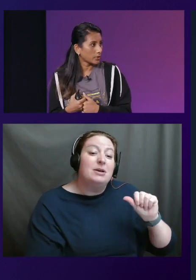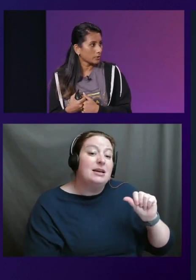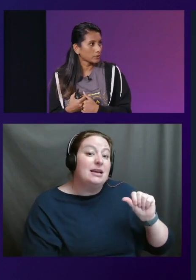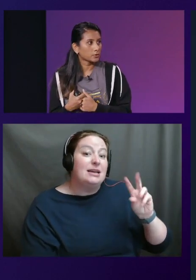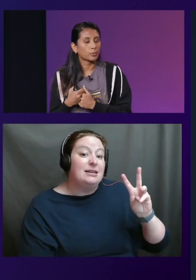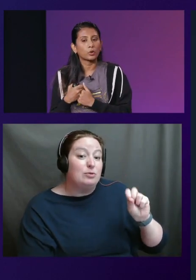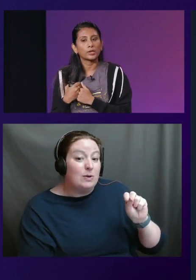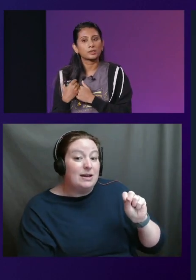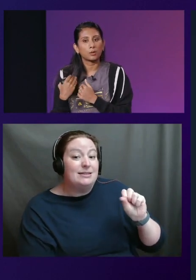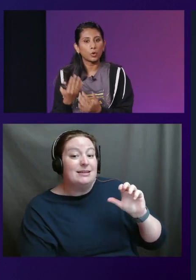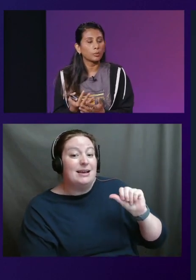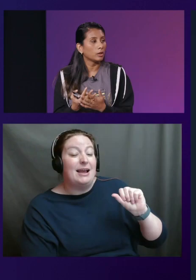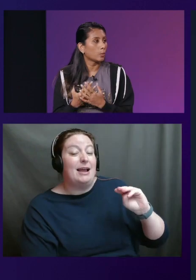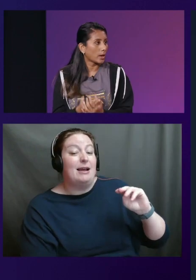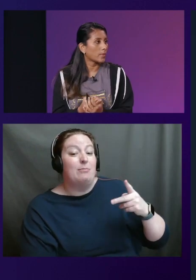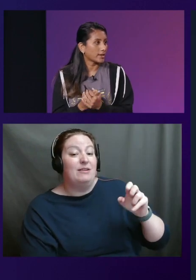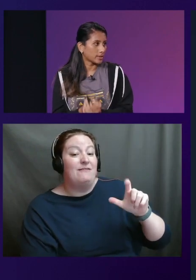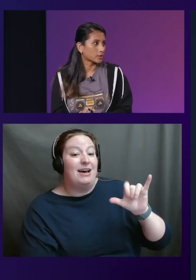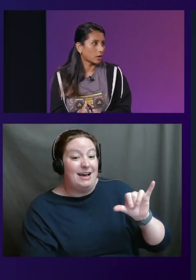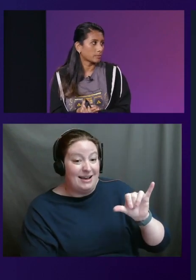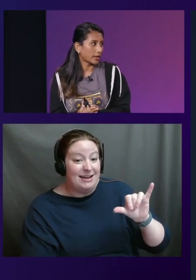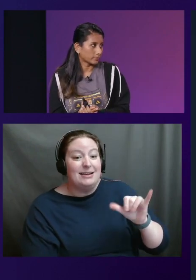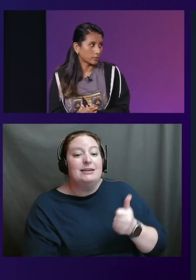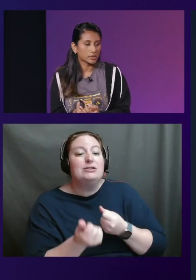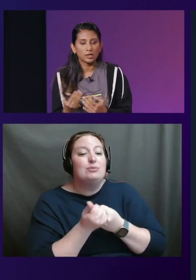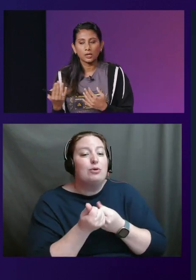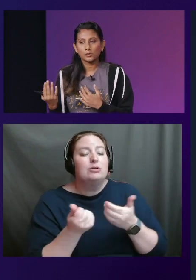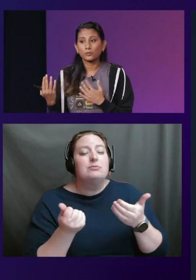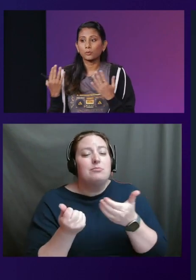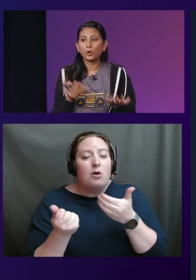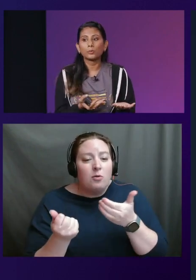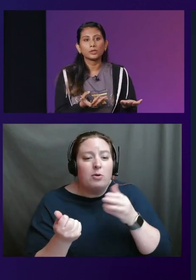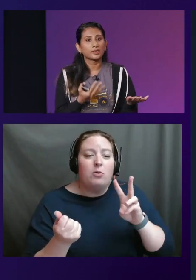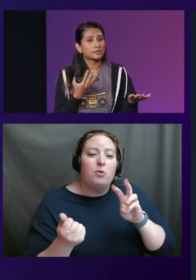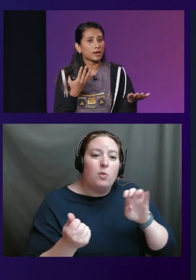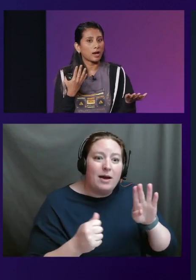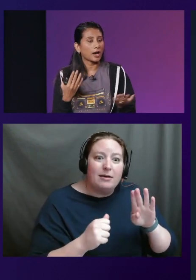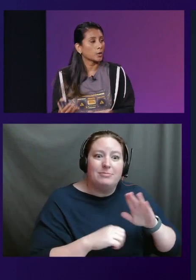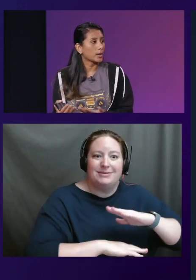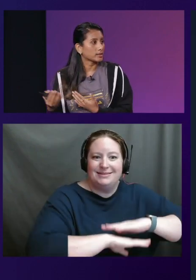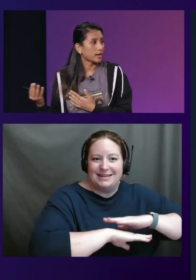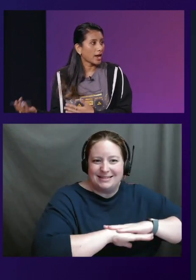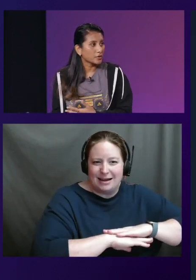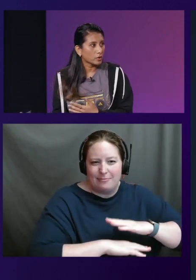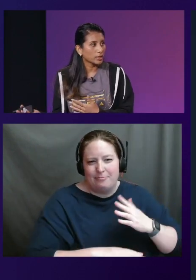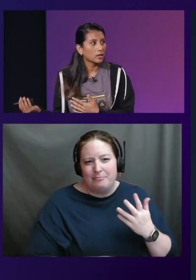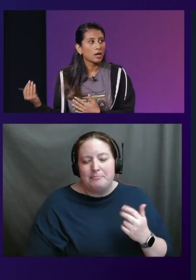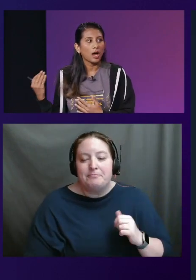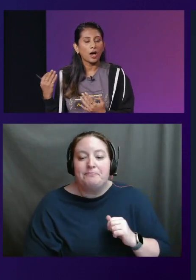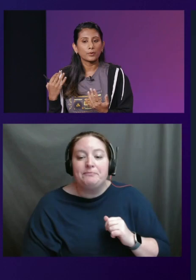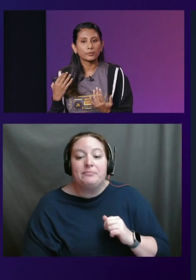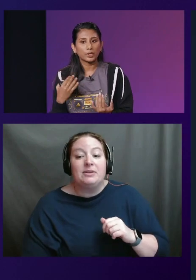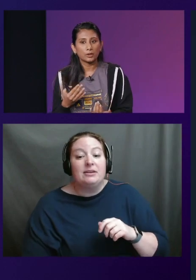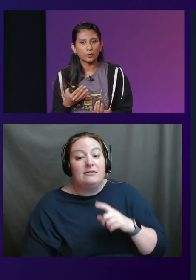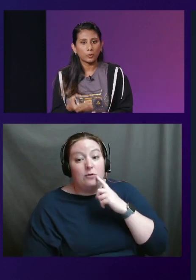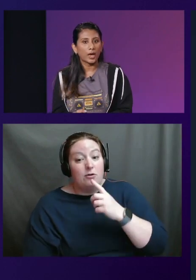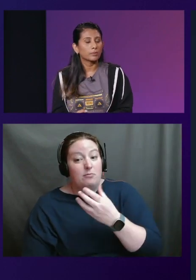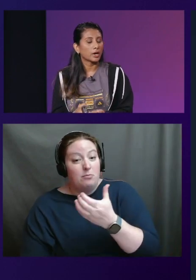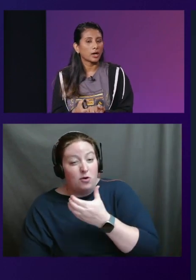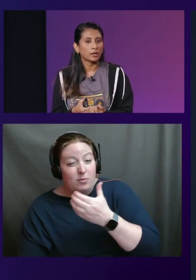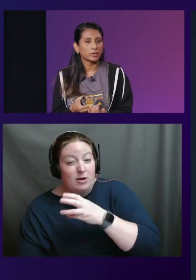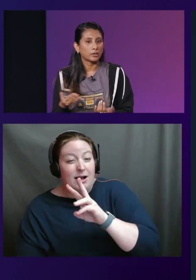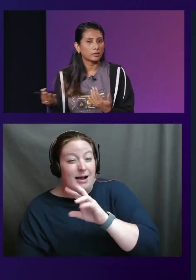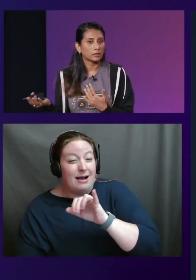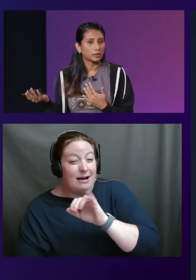libraries for Flutter supports mobile, web, and desktop platforms. So for mobile, it's iOS and Android. For